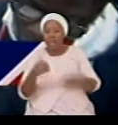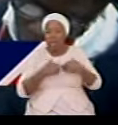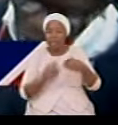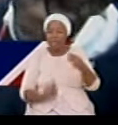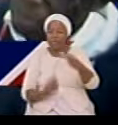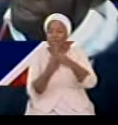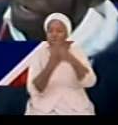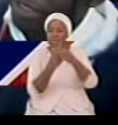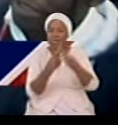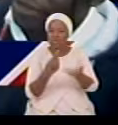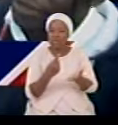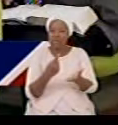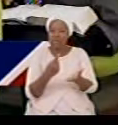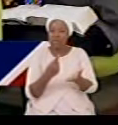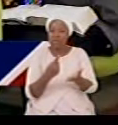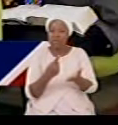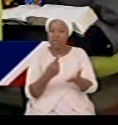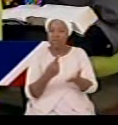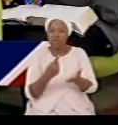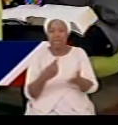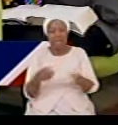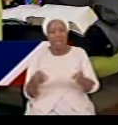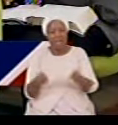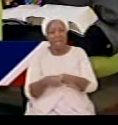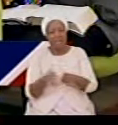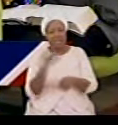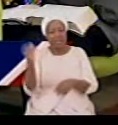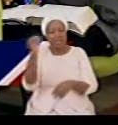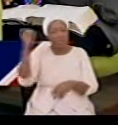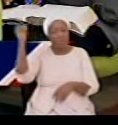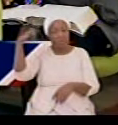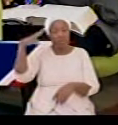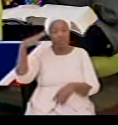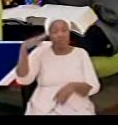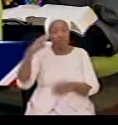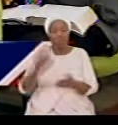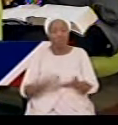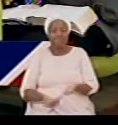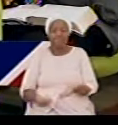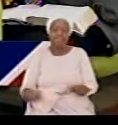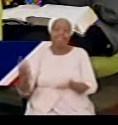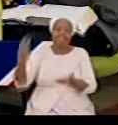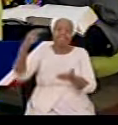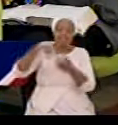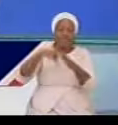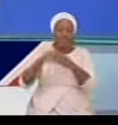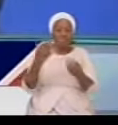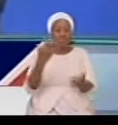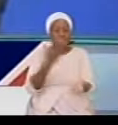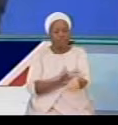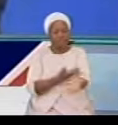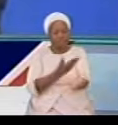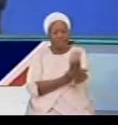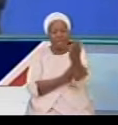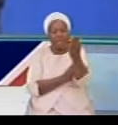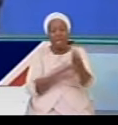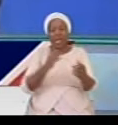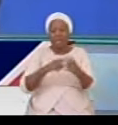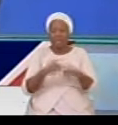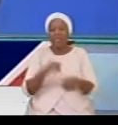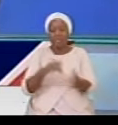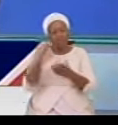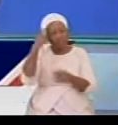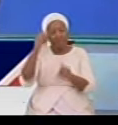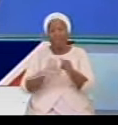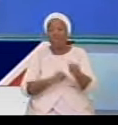has appeared as the sun rises in the morning, and that sun rises for everyone and appears to all